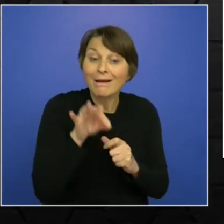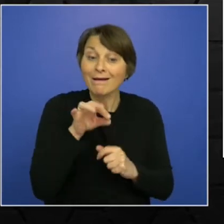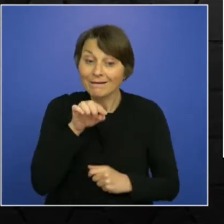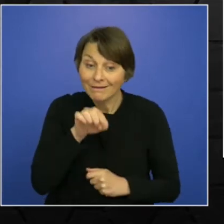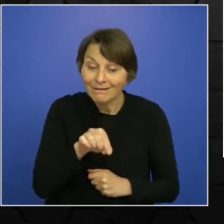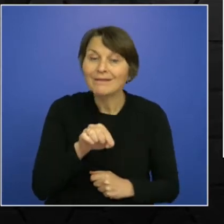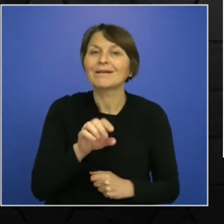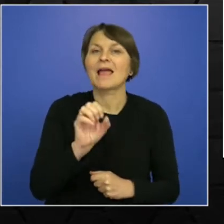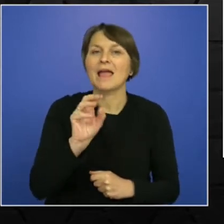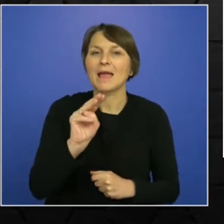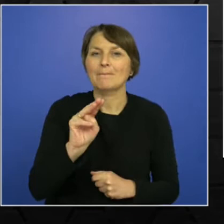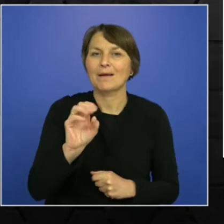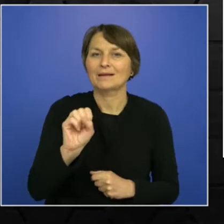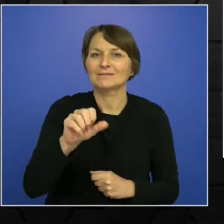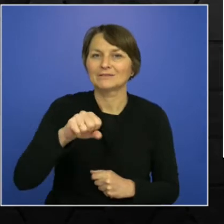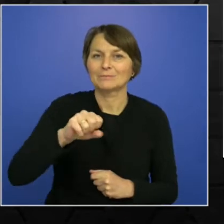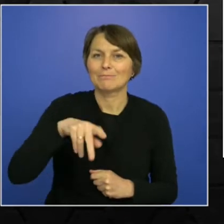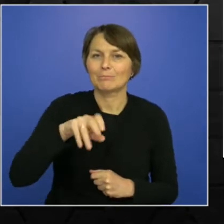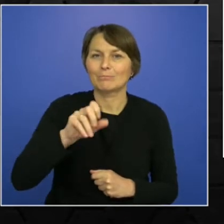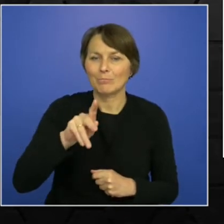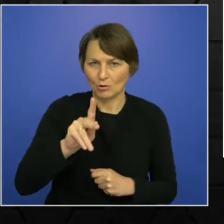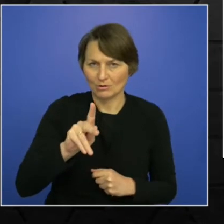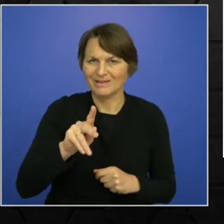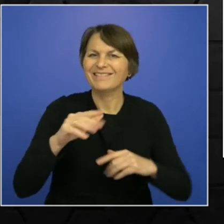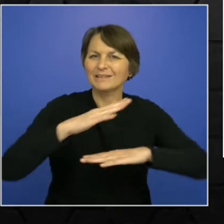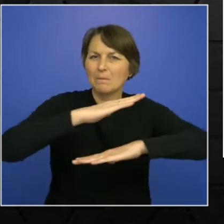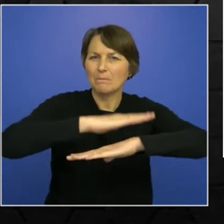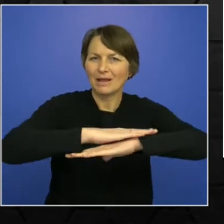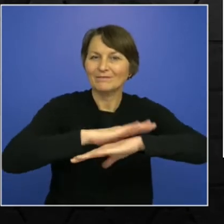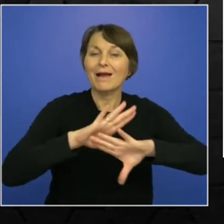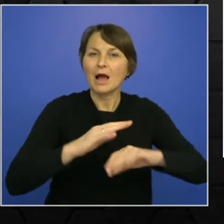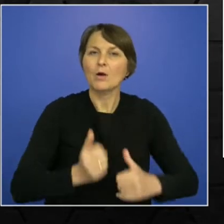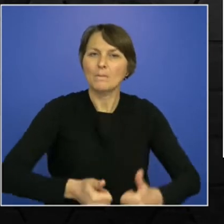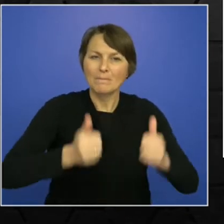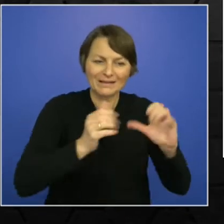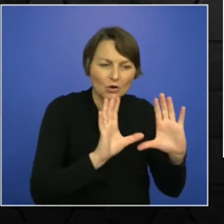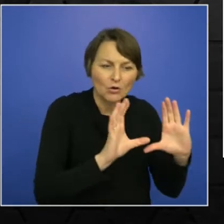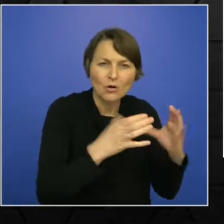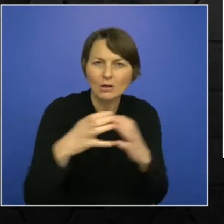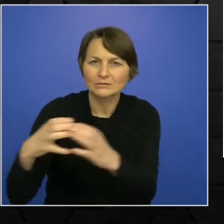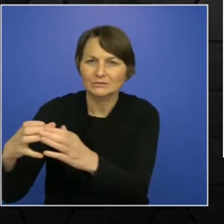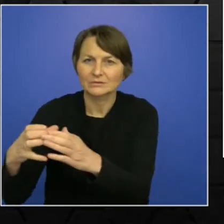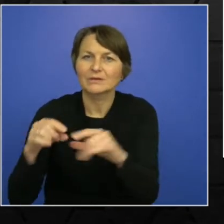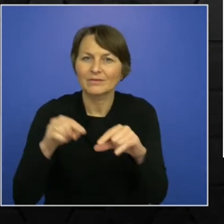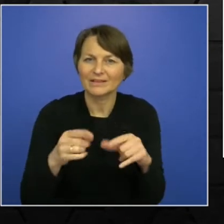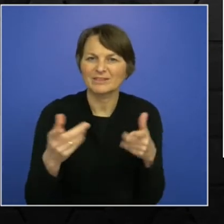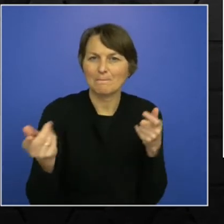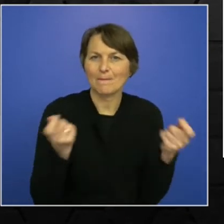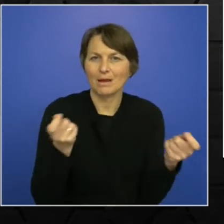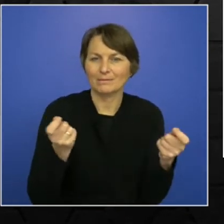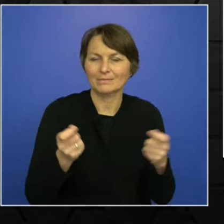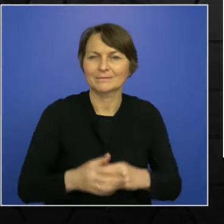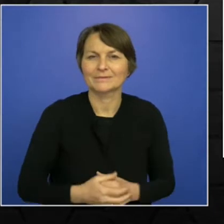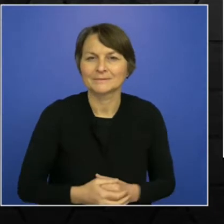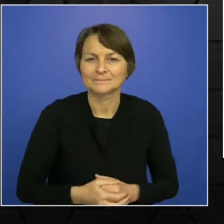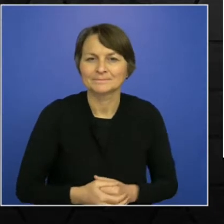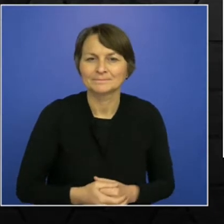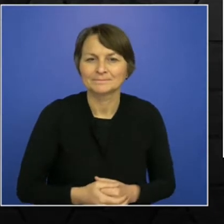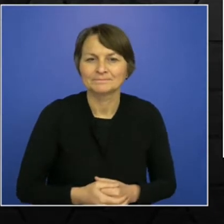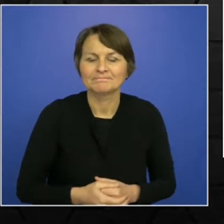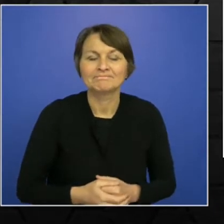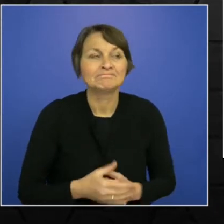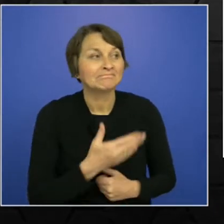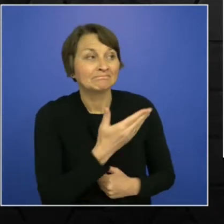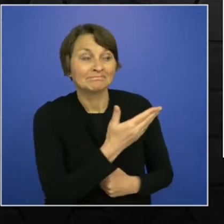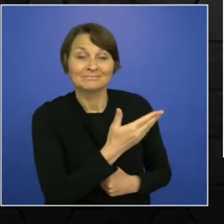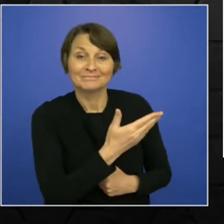one such cluster management platform. All right. So yeah, which brings us to what is MML Spark. So which is Microsoft